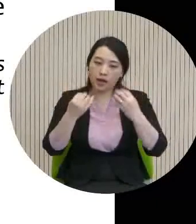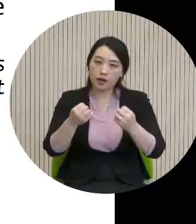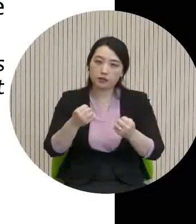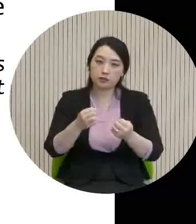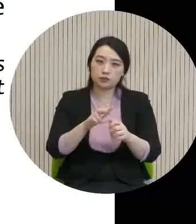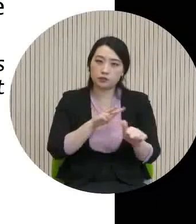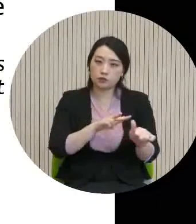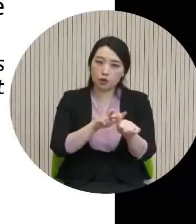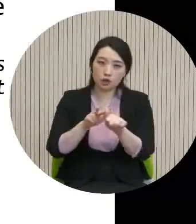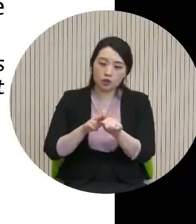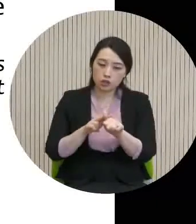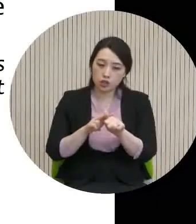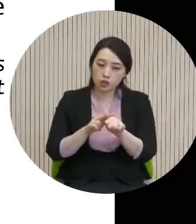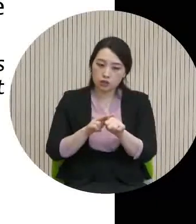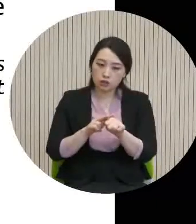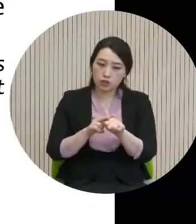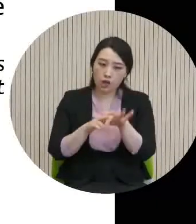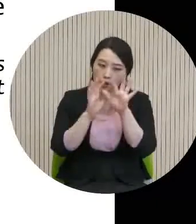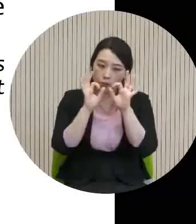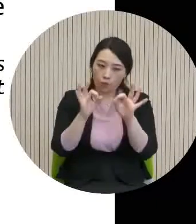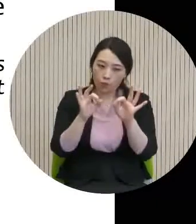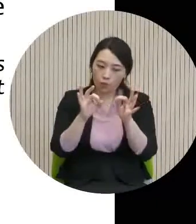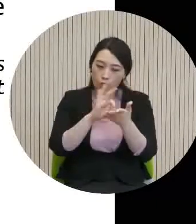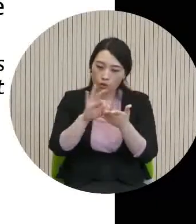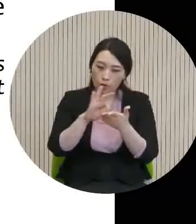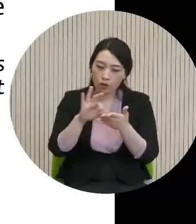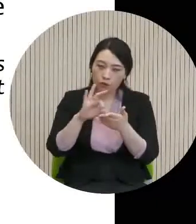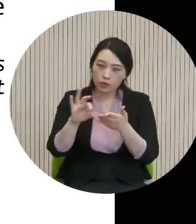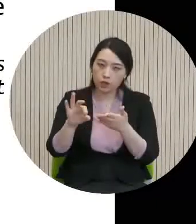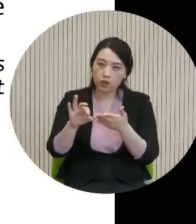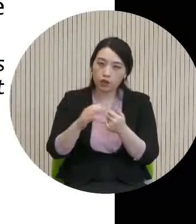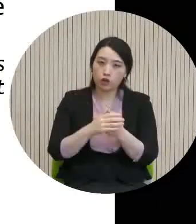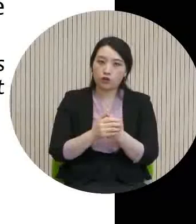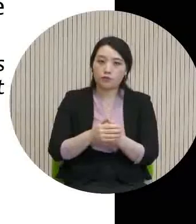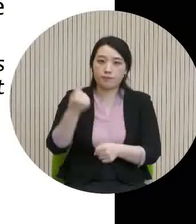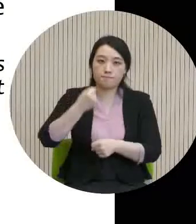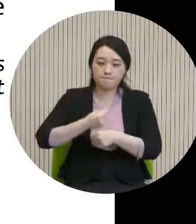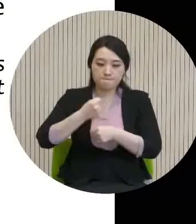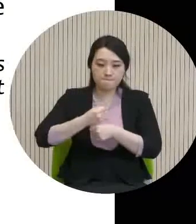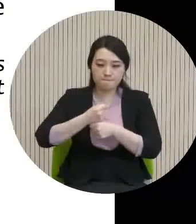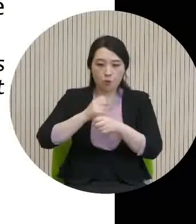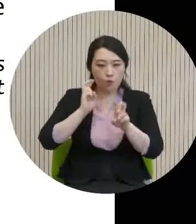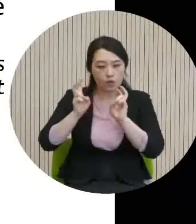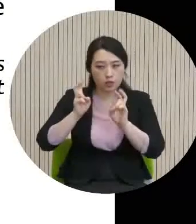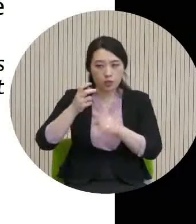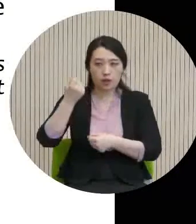for publishers and creators to embed within that digital file